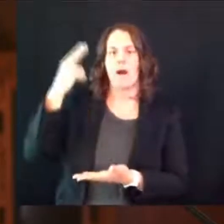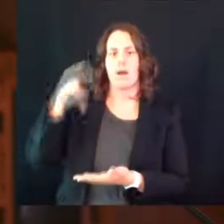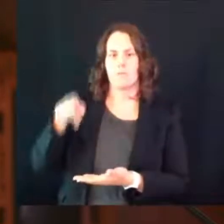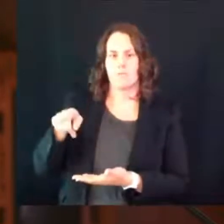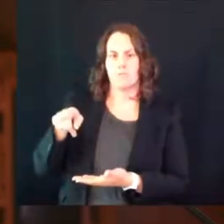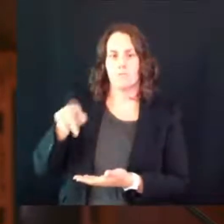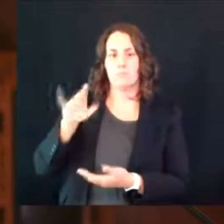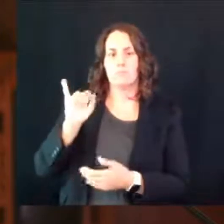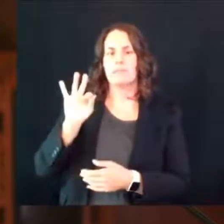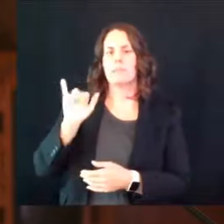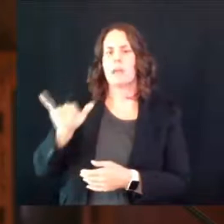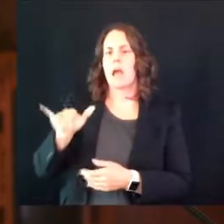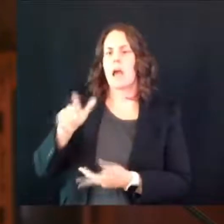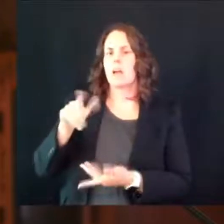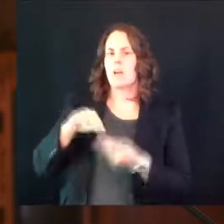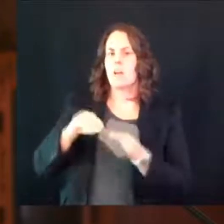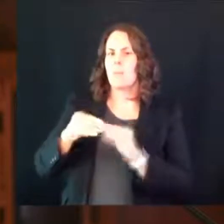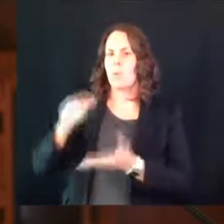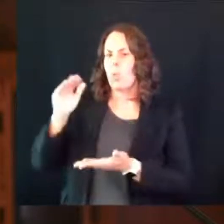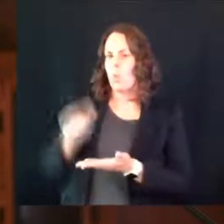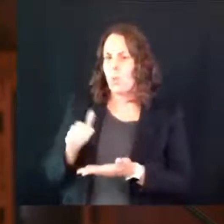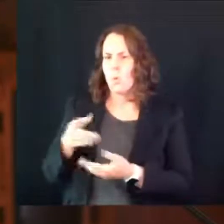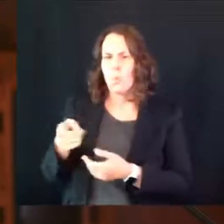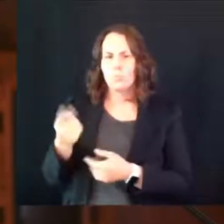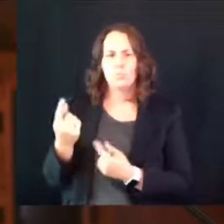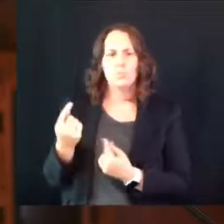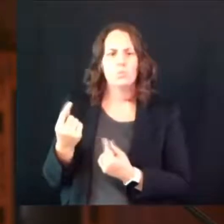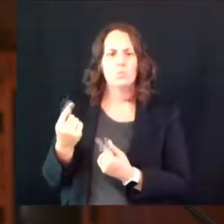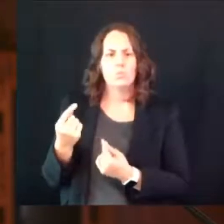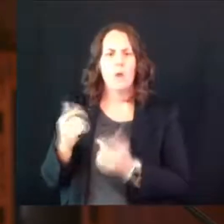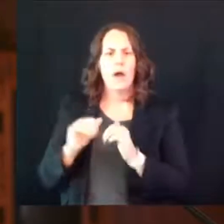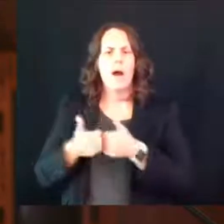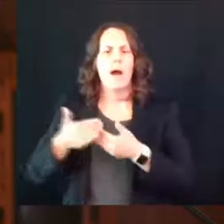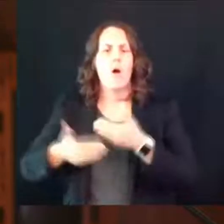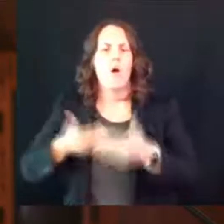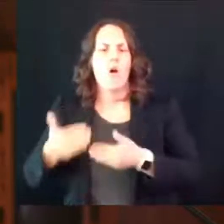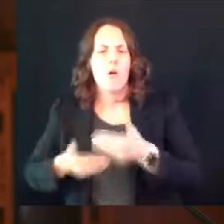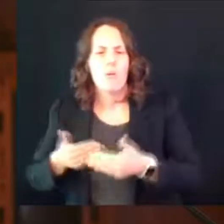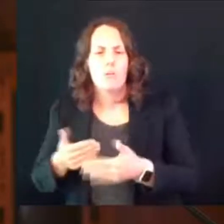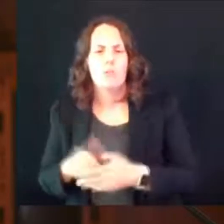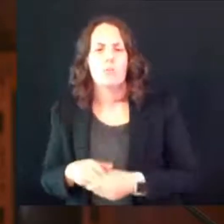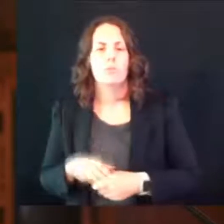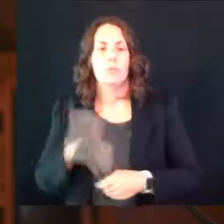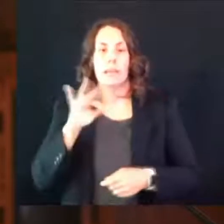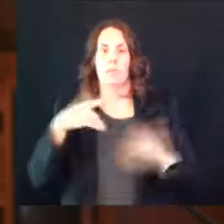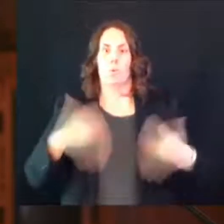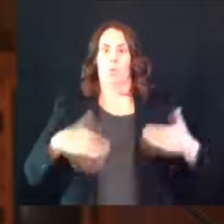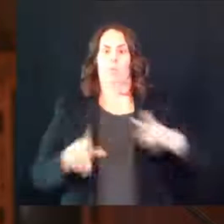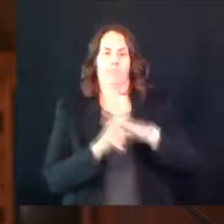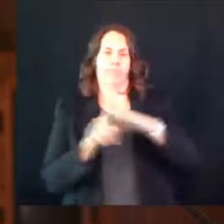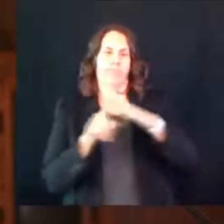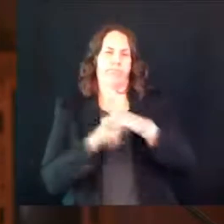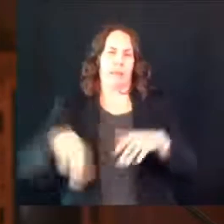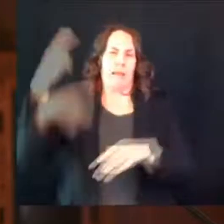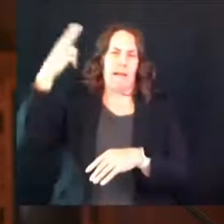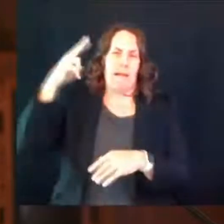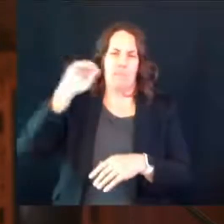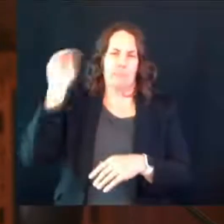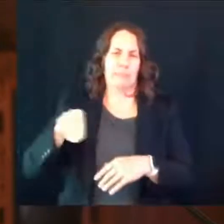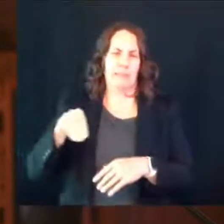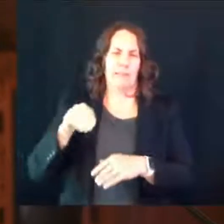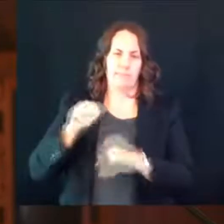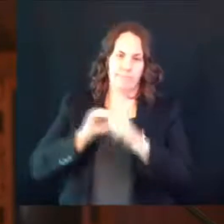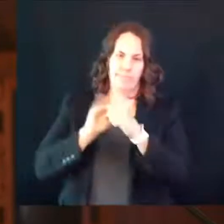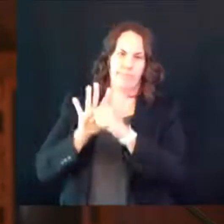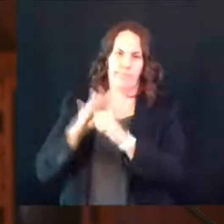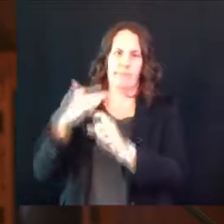if a local jurisdiction wanted to do things in addition to the mask order and the public gatherings